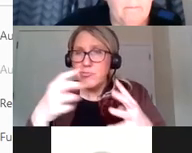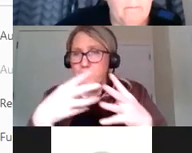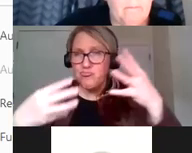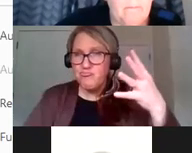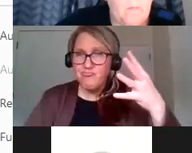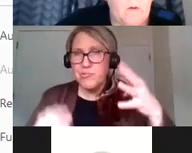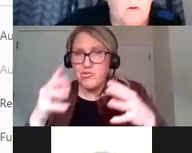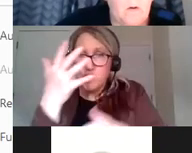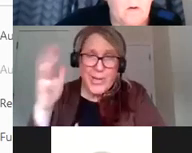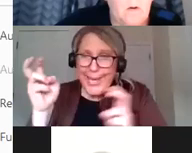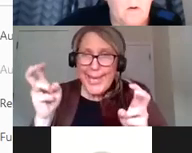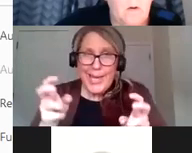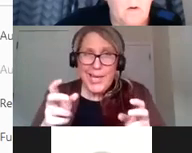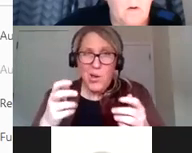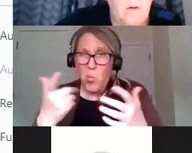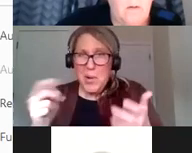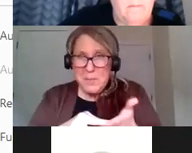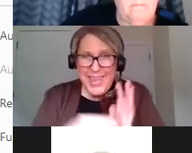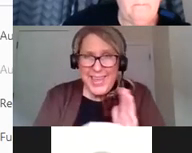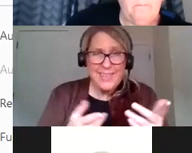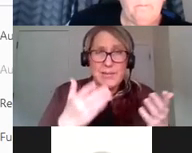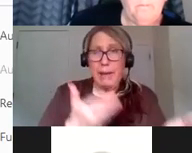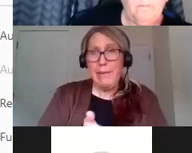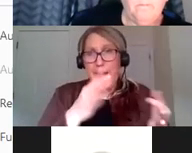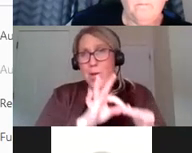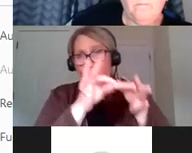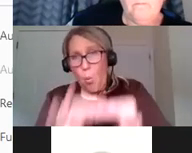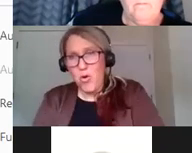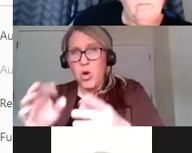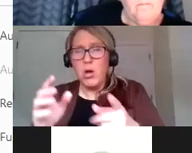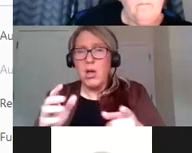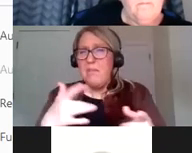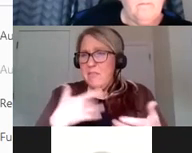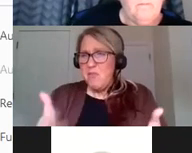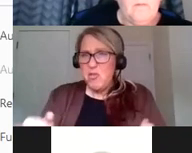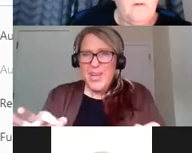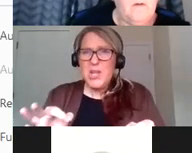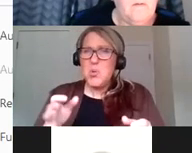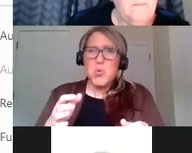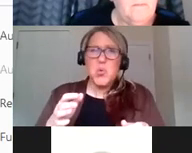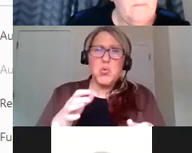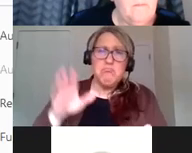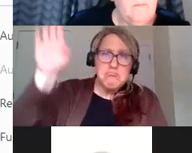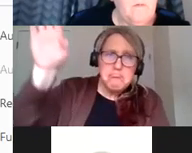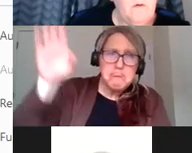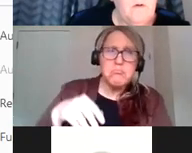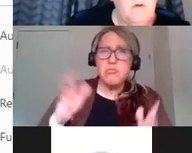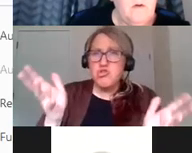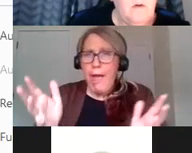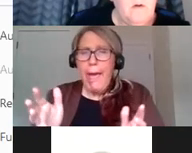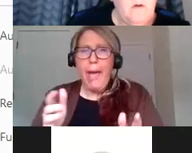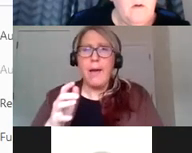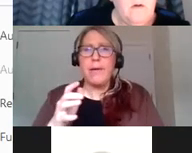anything means, when it's carried over? Feel free to unmute. Feel free to type in the chat. I have the chat